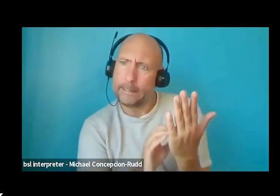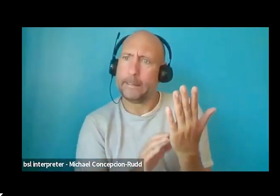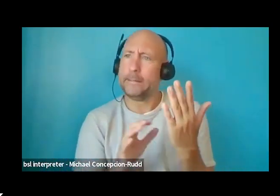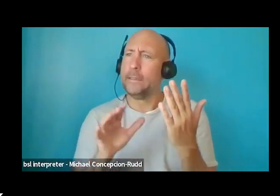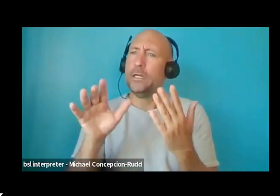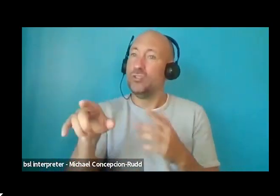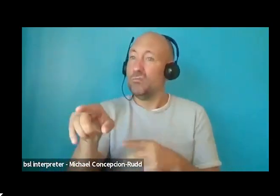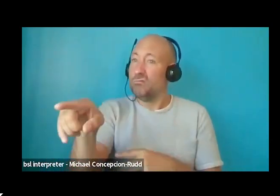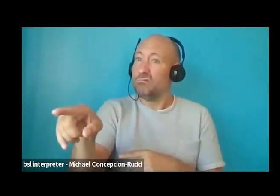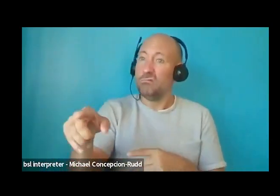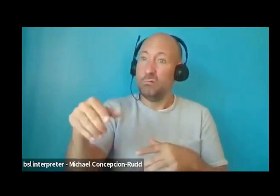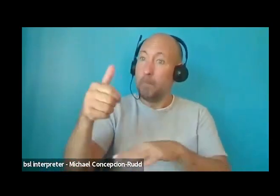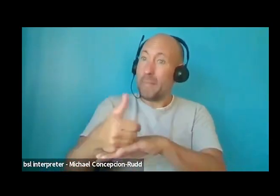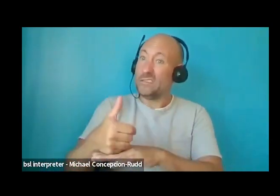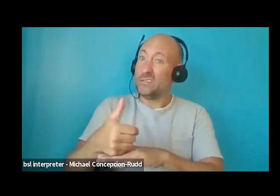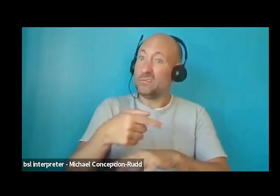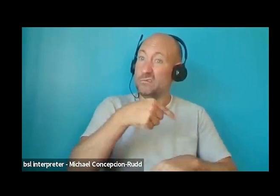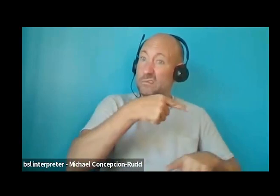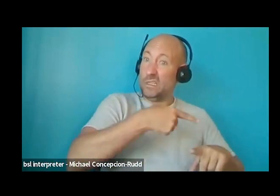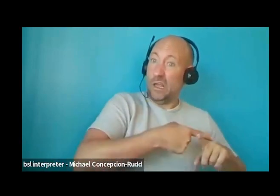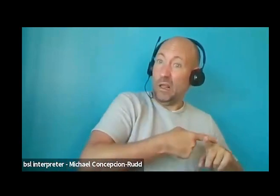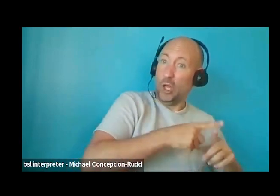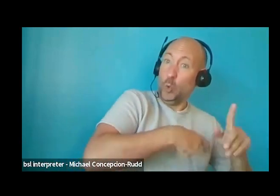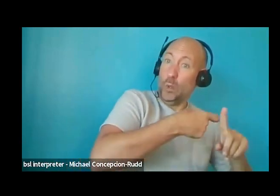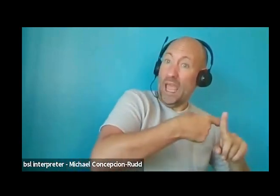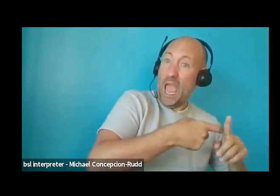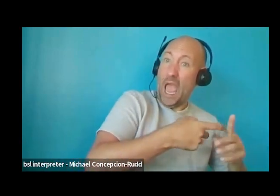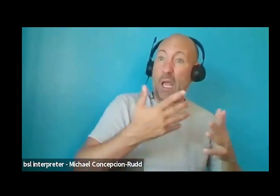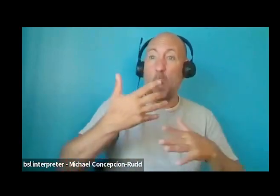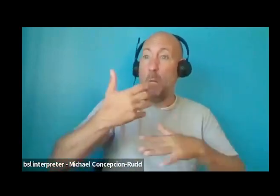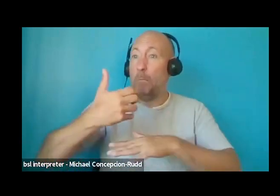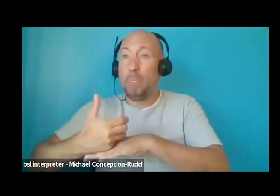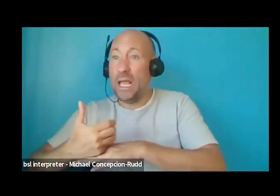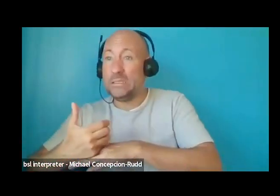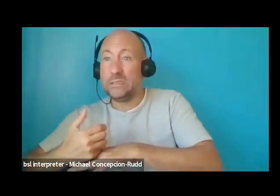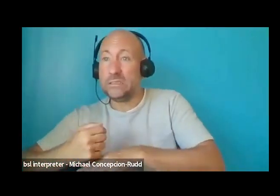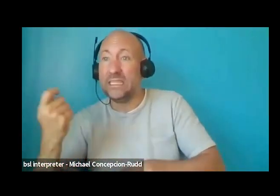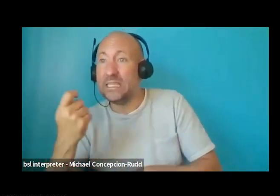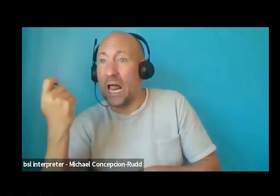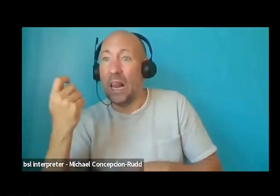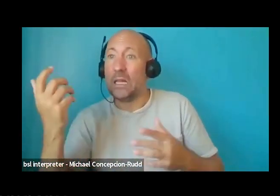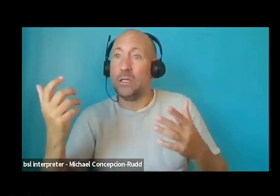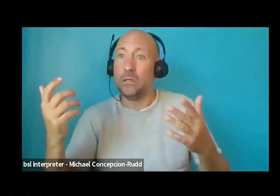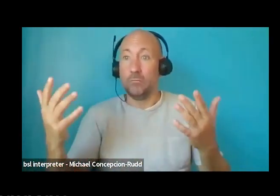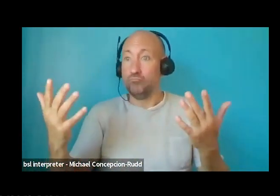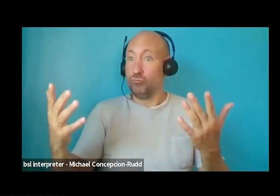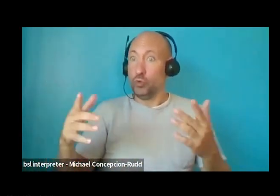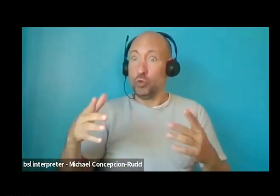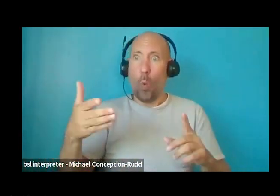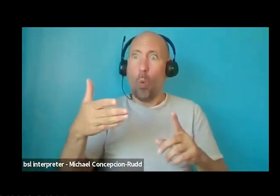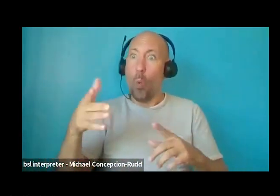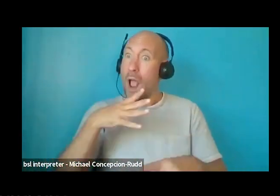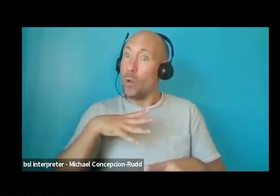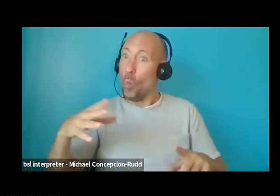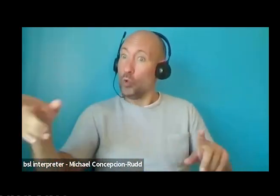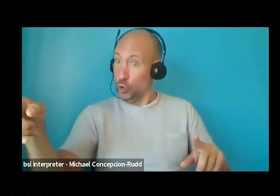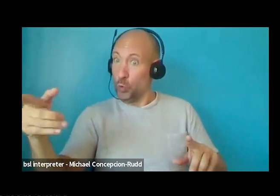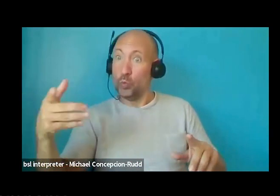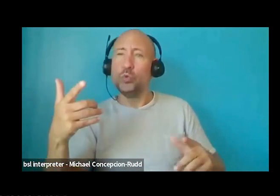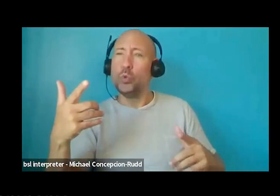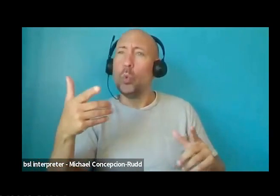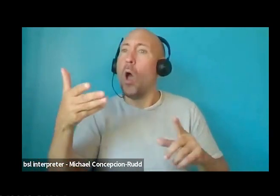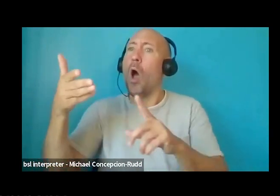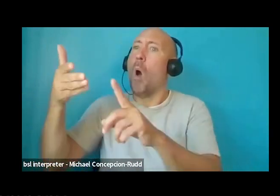artist in UK, we'd like you to have identified a host organization. whether that be a venue or a dance company